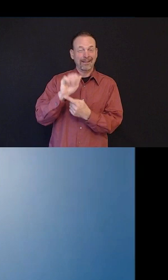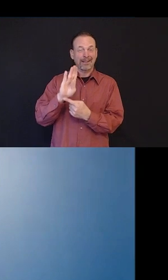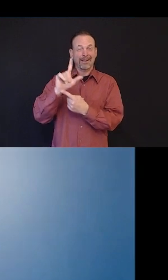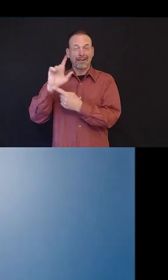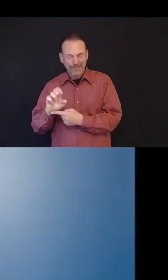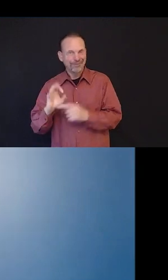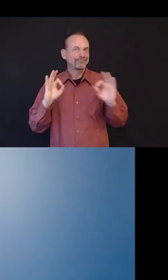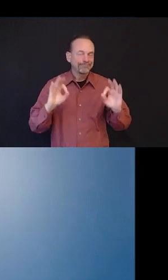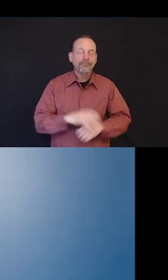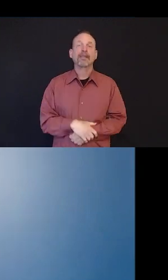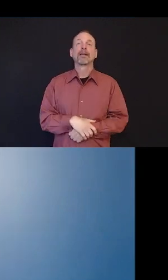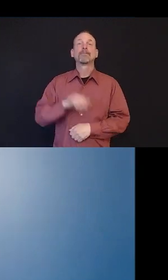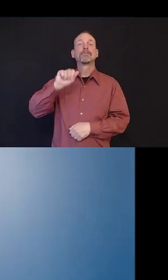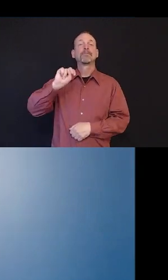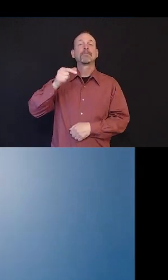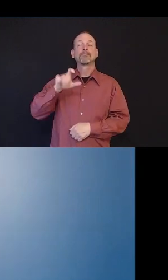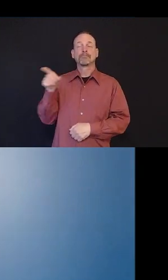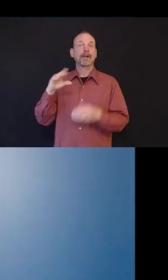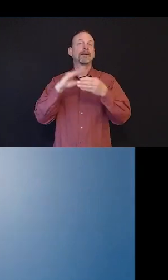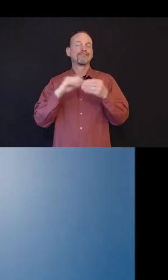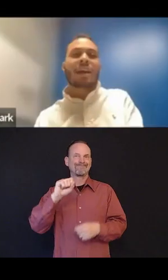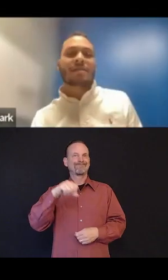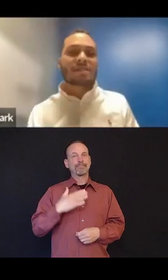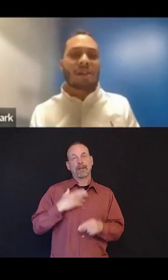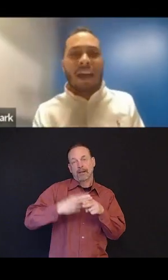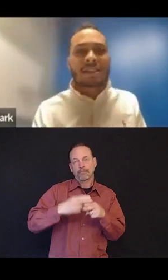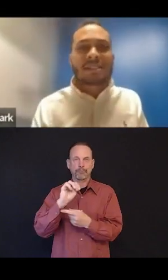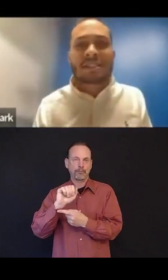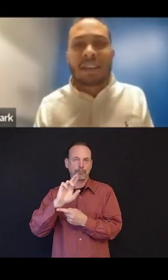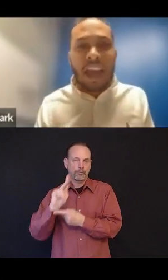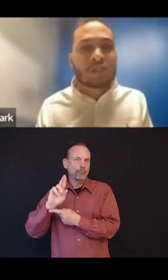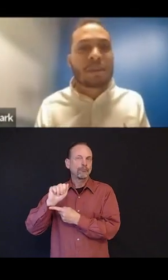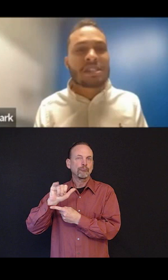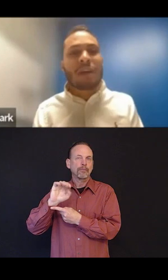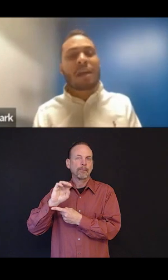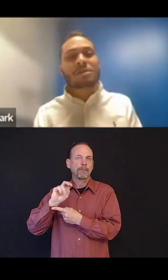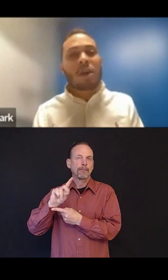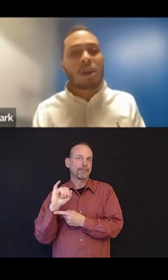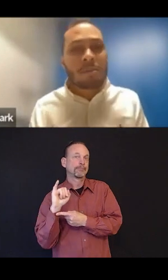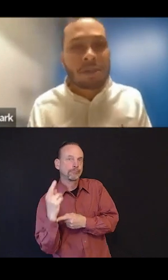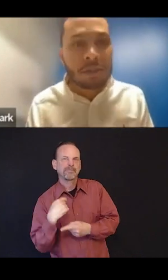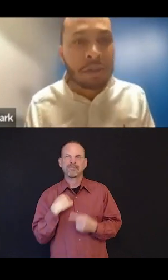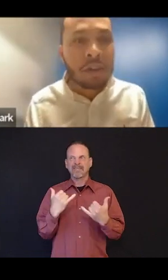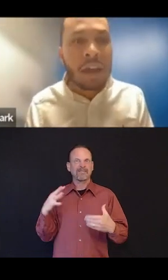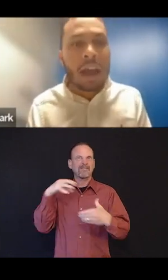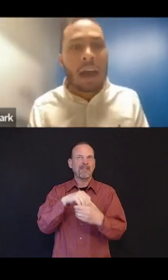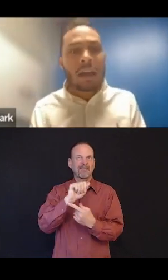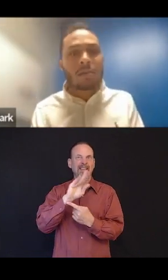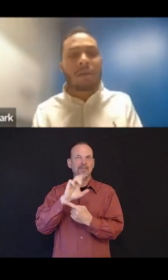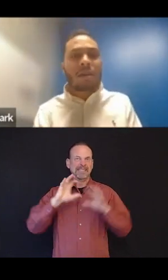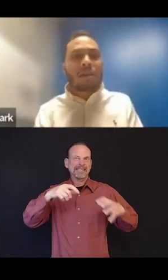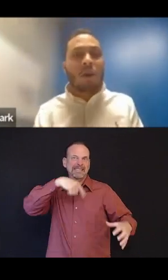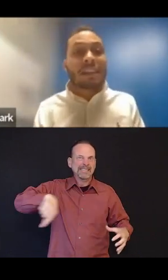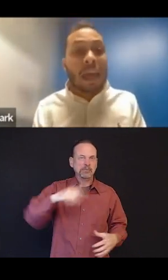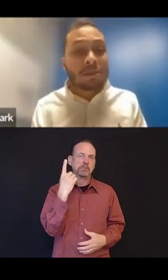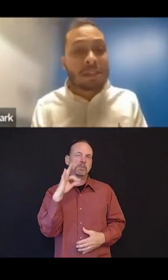excited to give this presentation on ABLE. Okay, so as Angel mentioned, my name is Mark Raymond Jr., and I